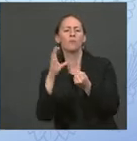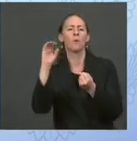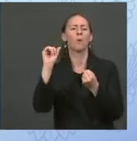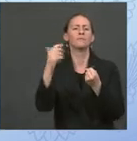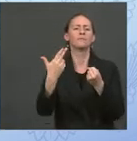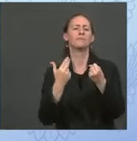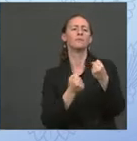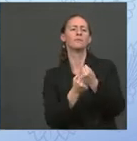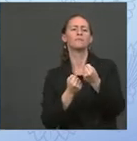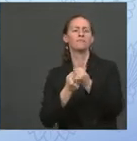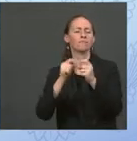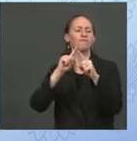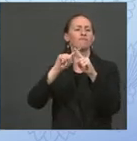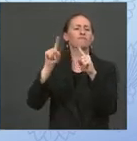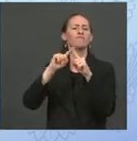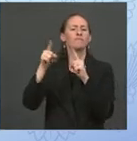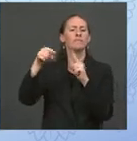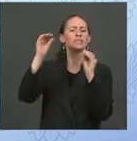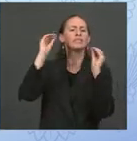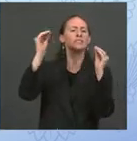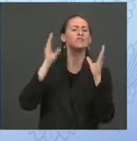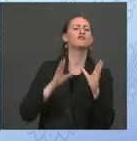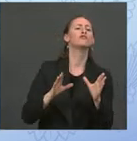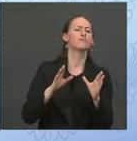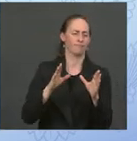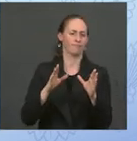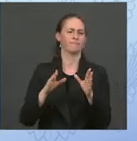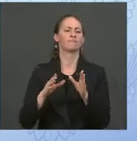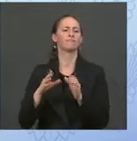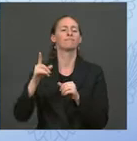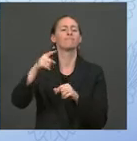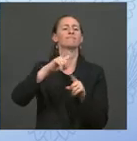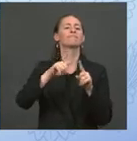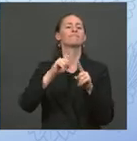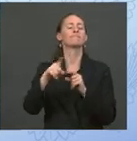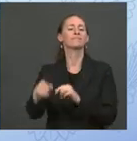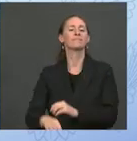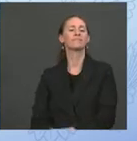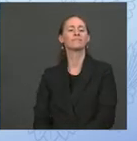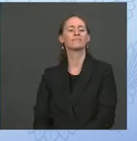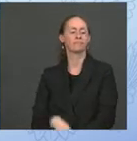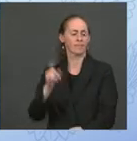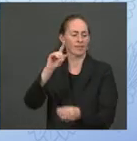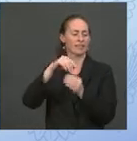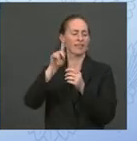early childhood teachers in Olathe, Kansas. And I was in a classroom supporting a teacher,